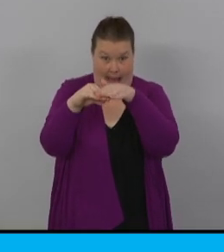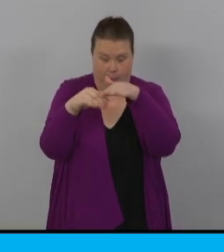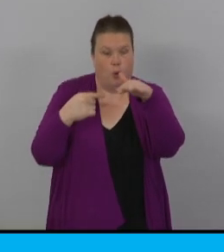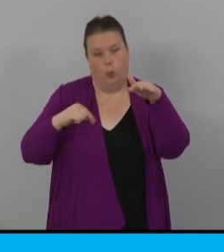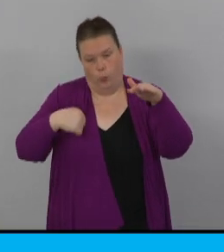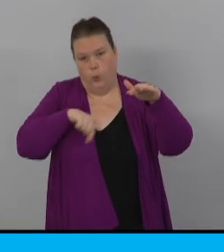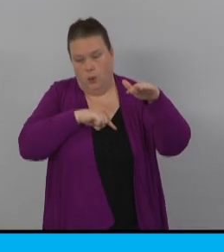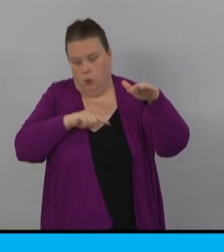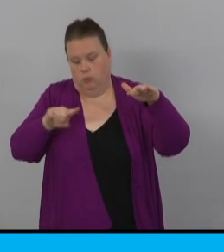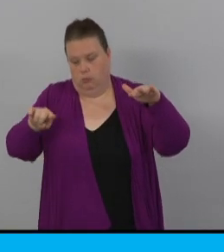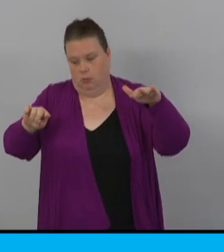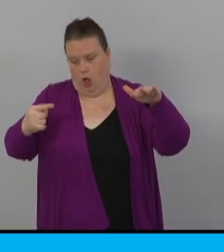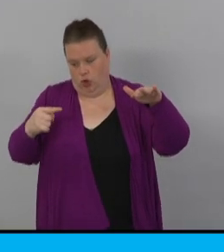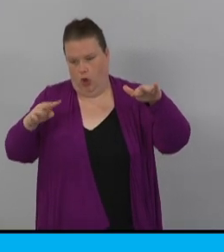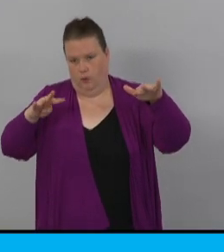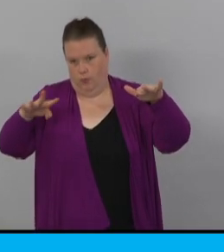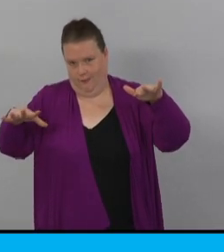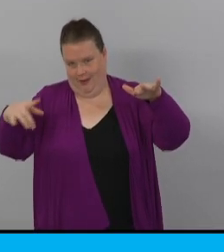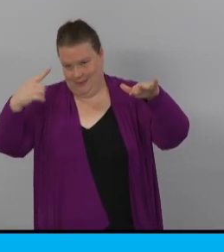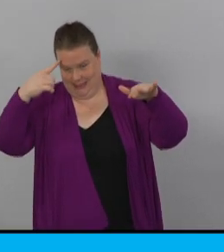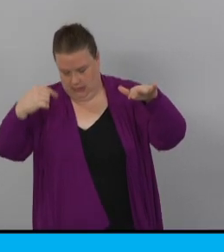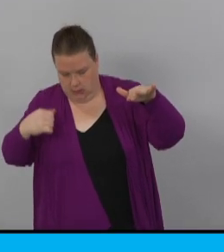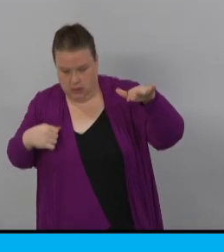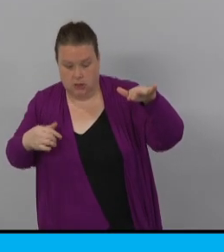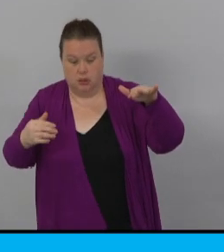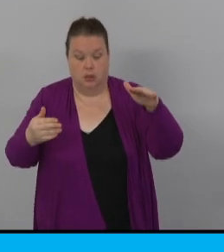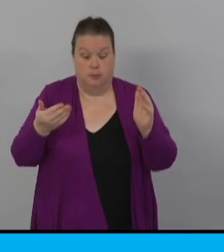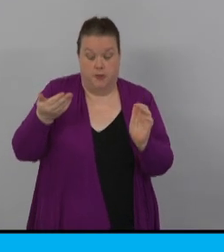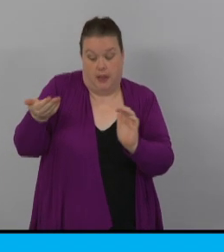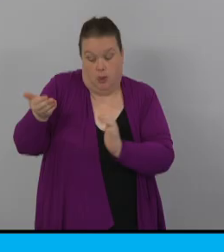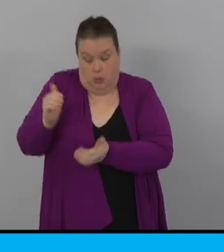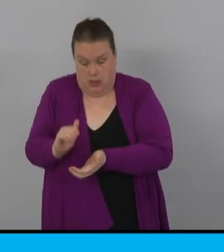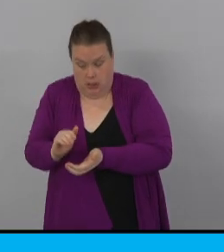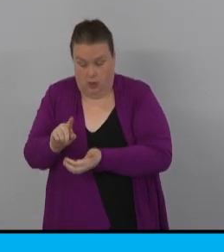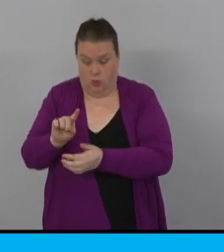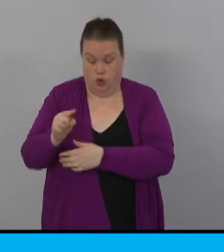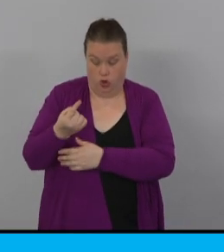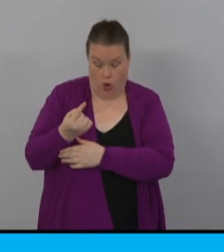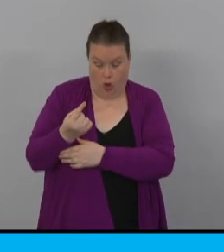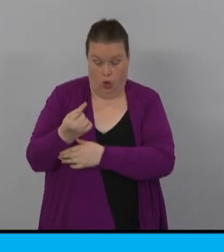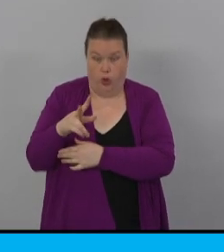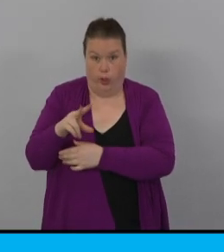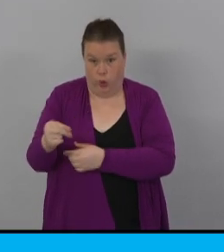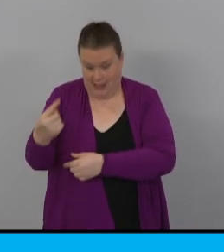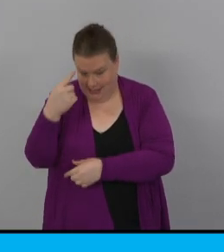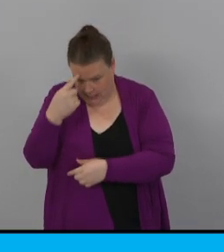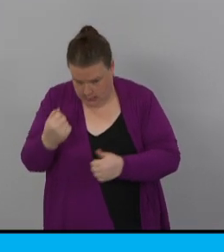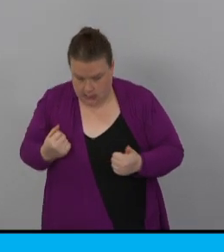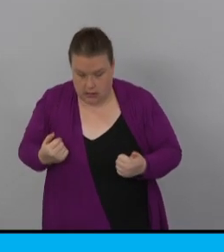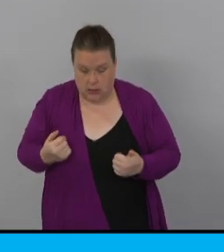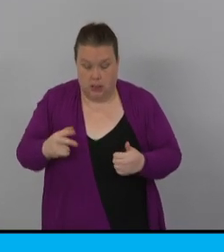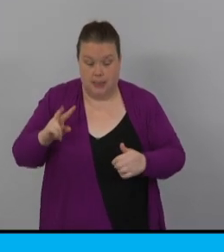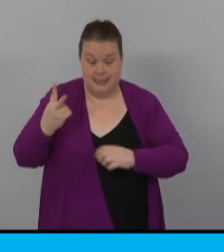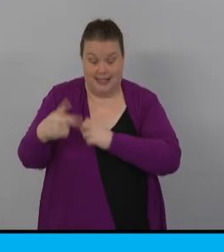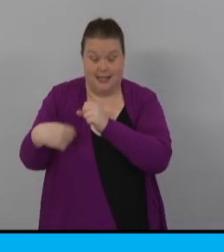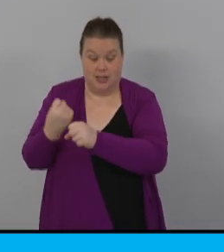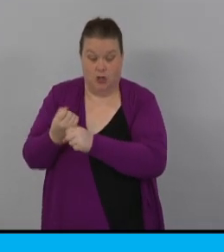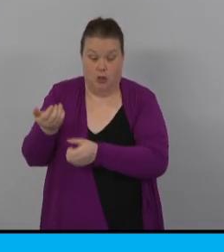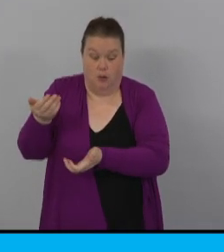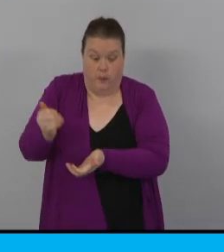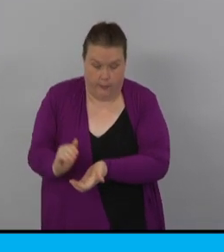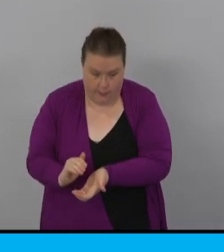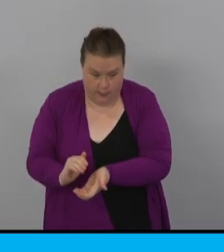they compressed it down to, I think it was $1.30 that first year. And then the second year, it went down to $1.04.